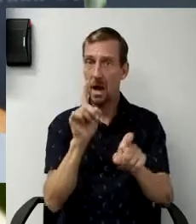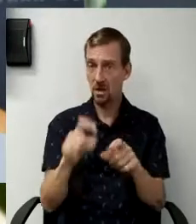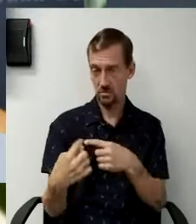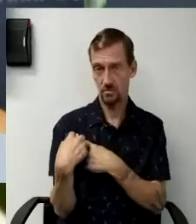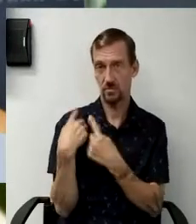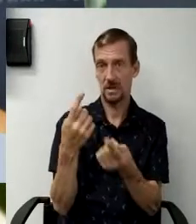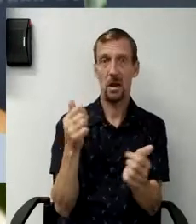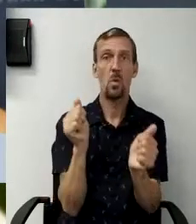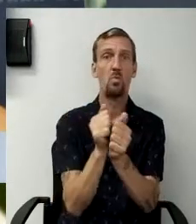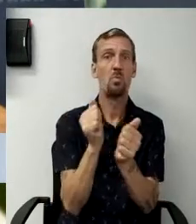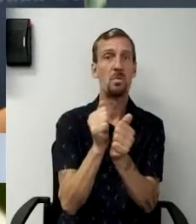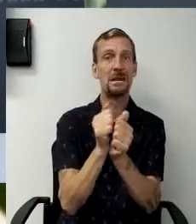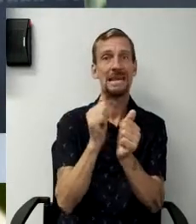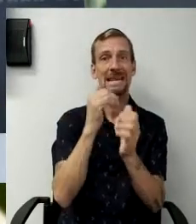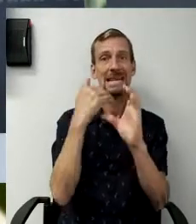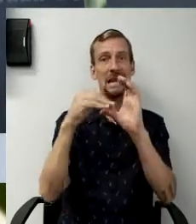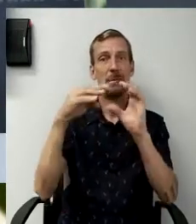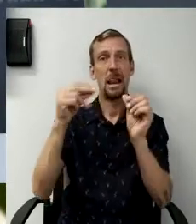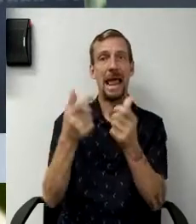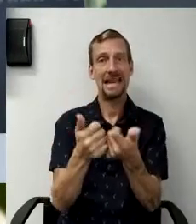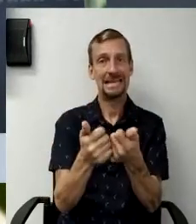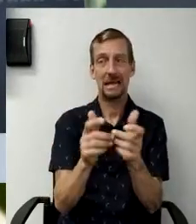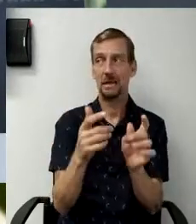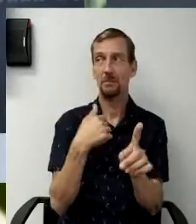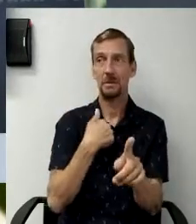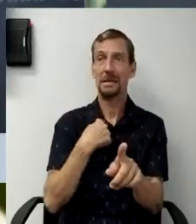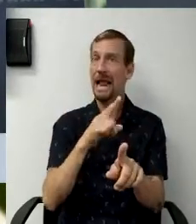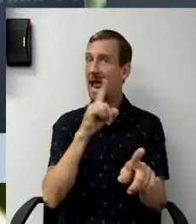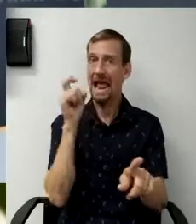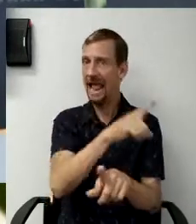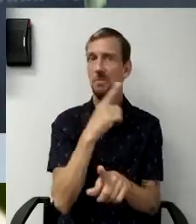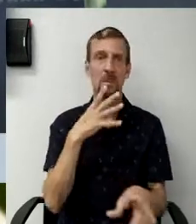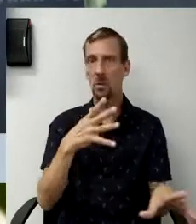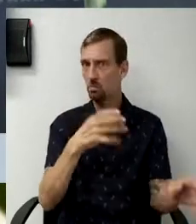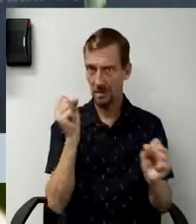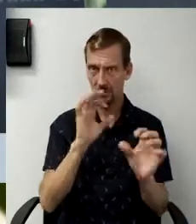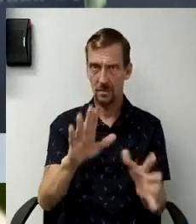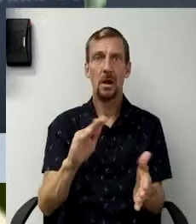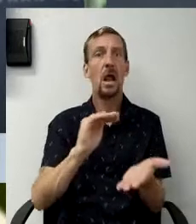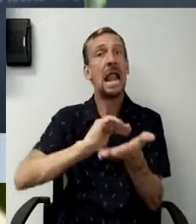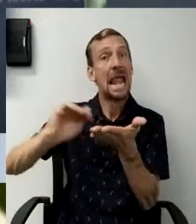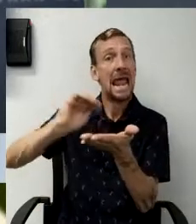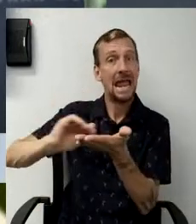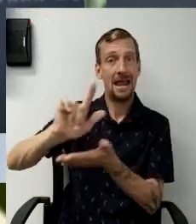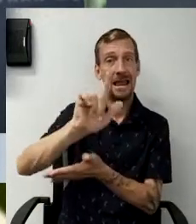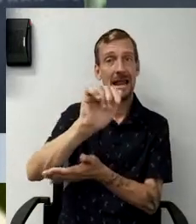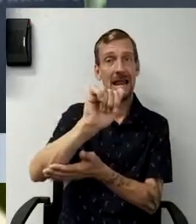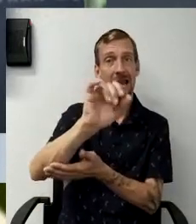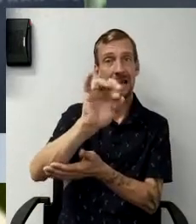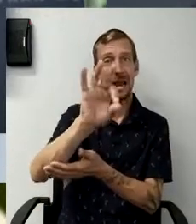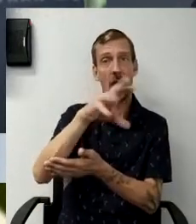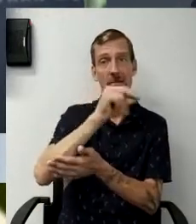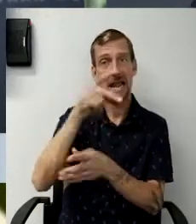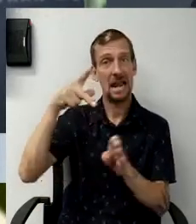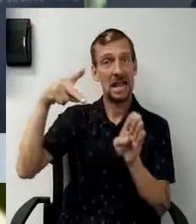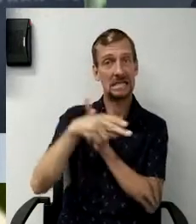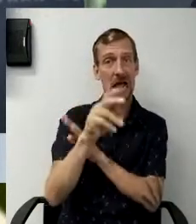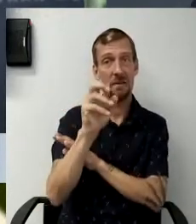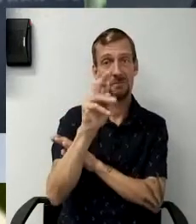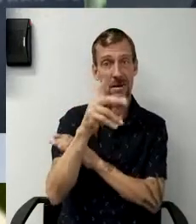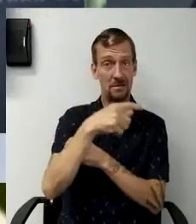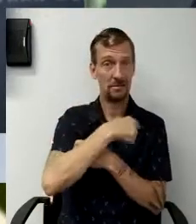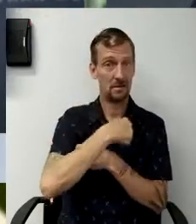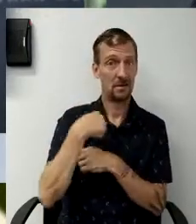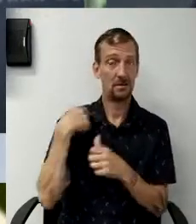from email and text, but I'm going to ask this one really quickly. So with all of the layoffs and cutbacks at Kaweah Delta, have our